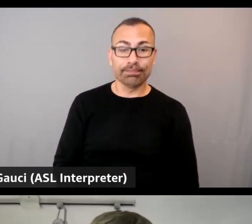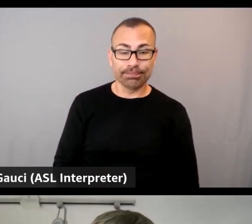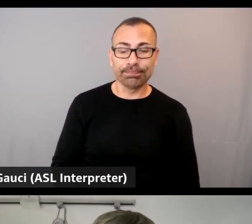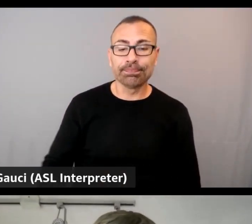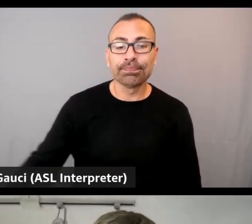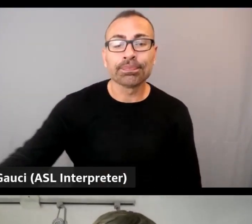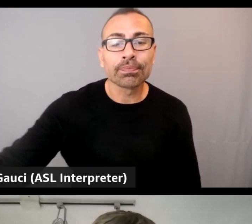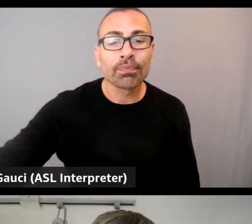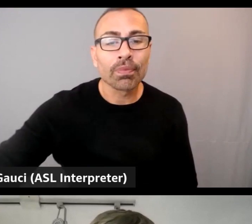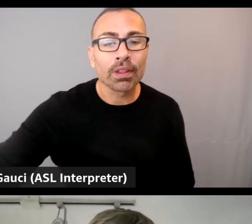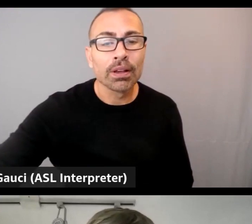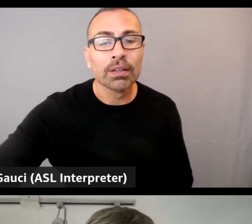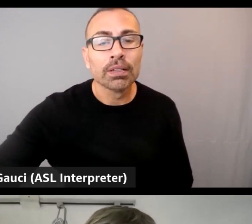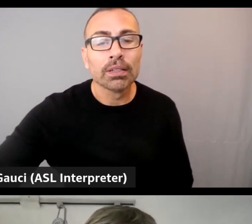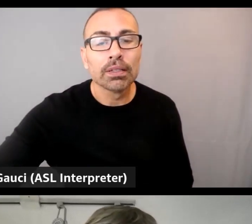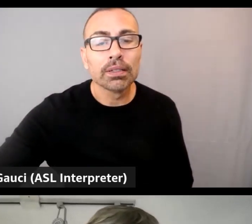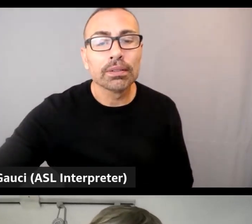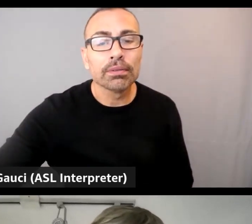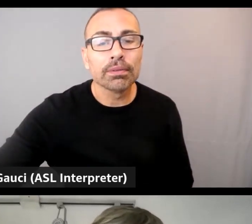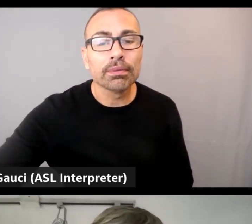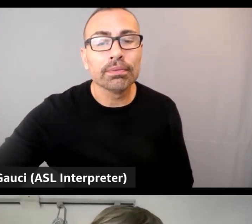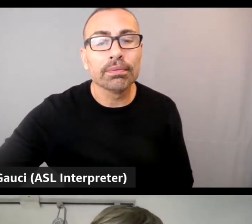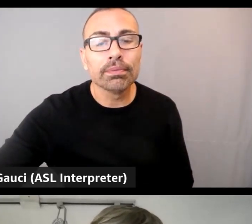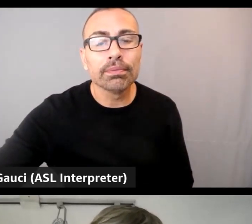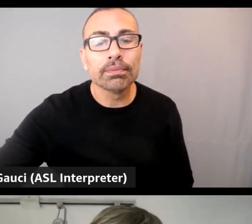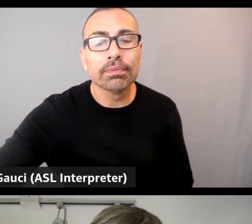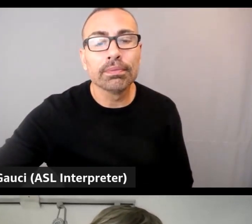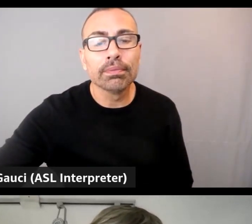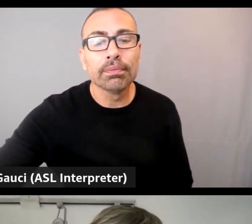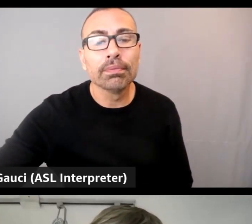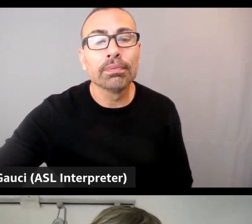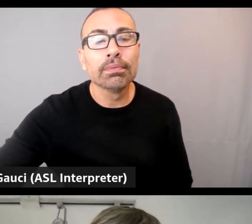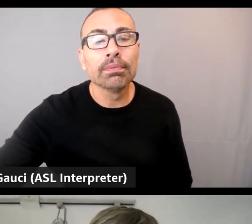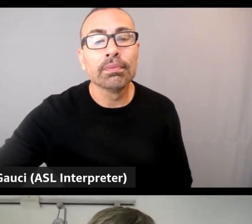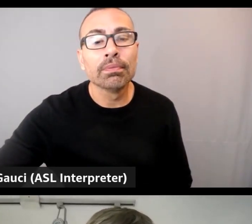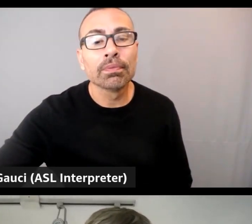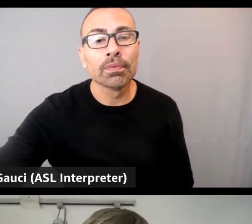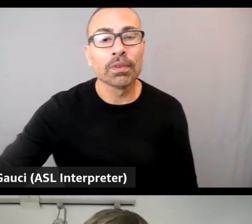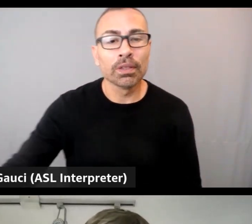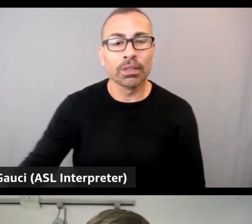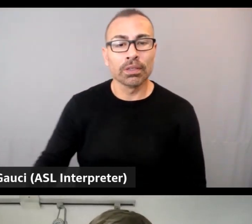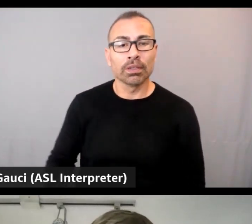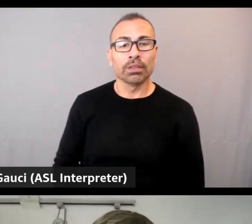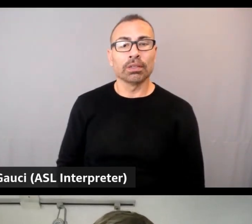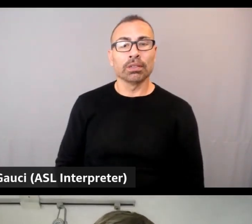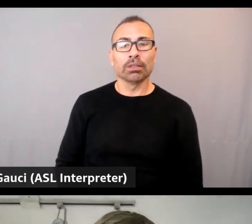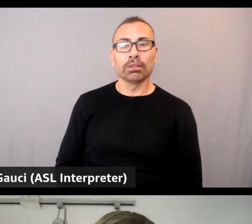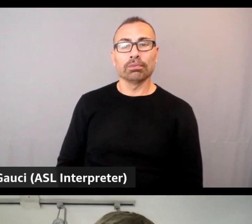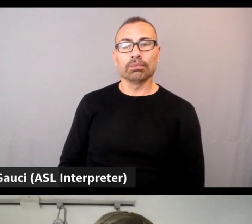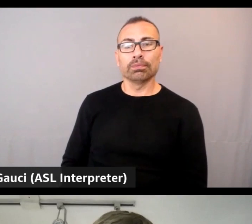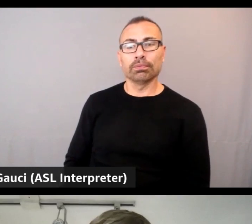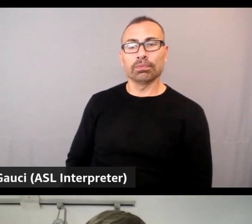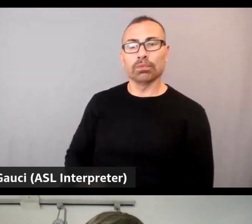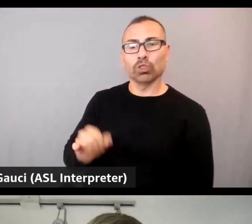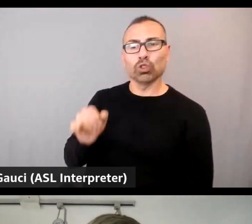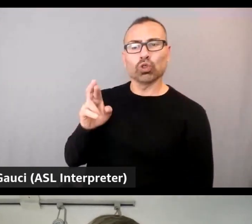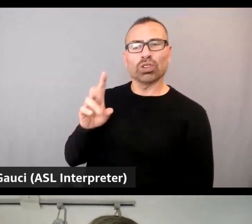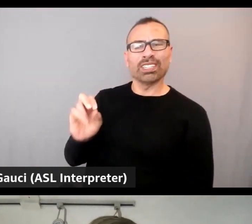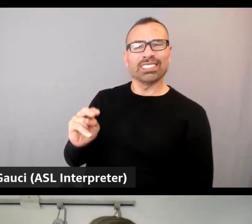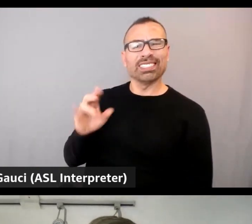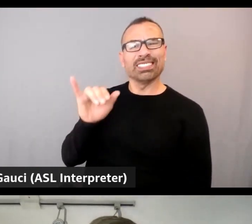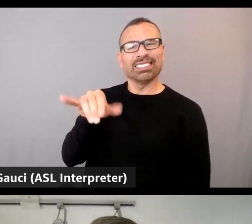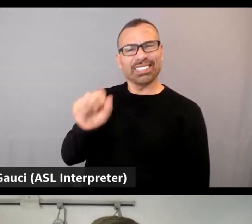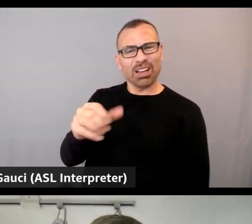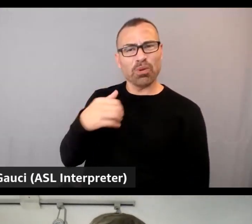Yeah. So we've got a comment which was asking, what about streaming data? So is that the type of